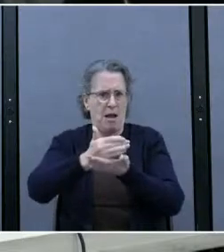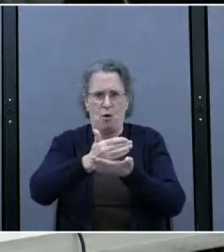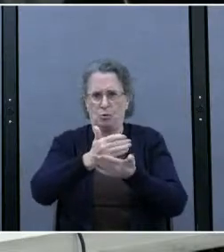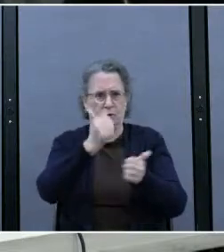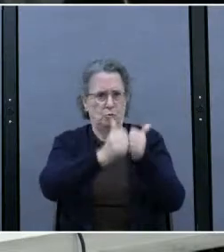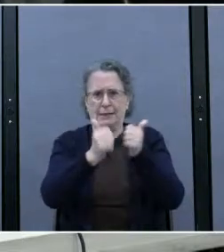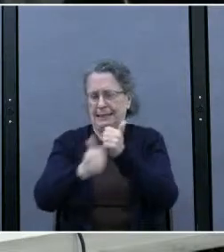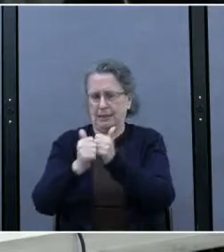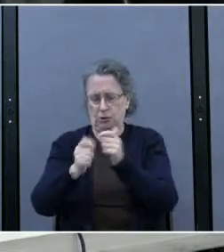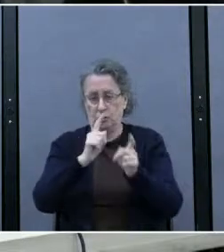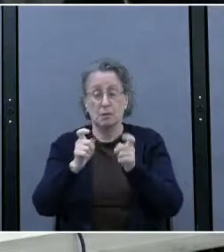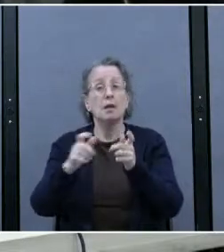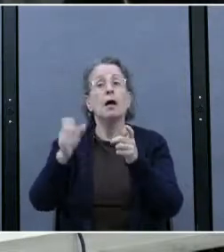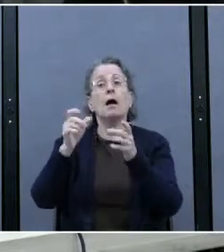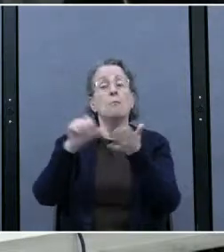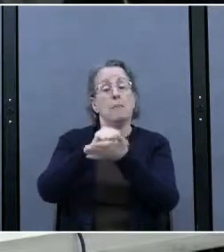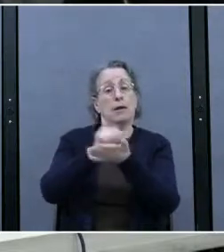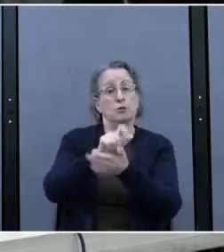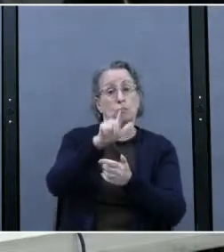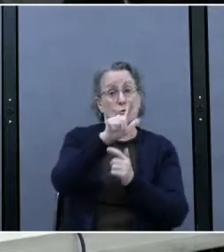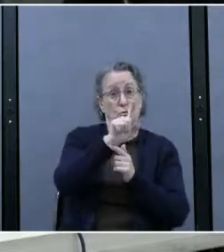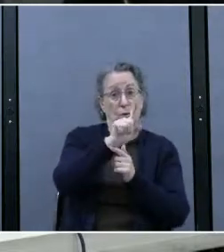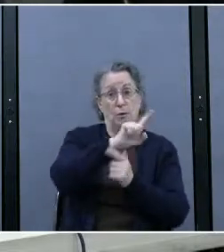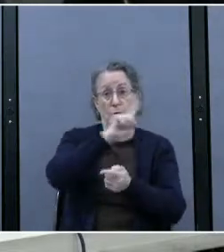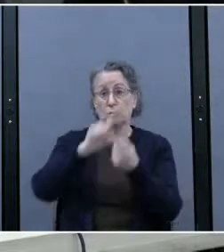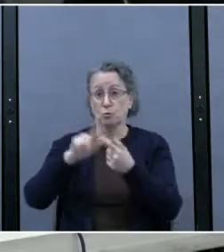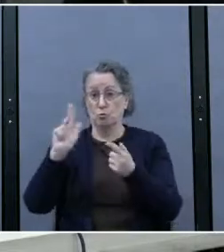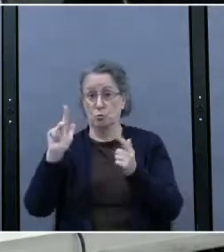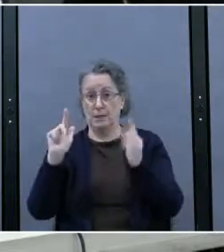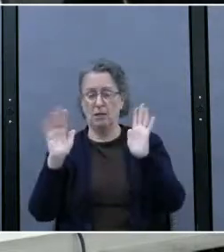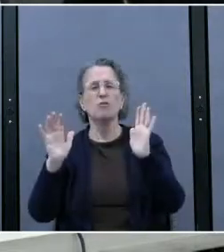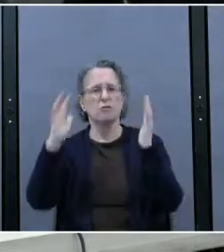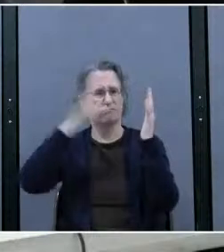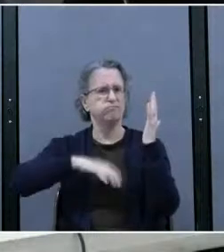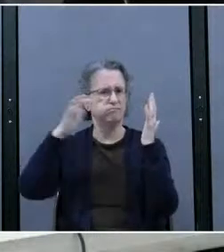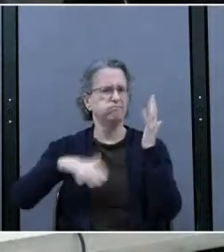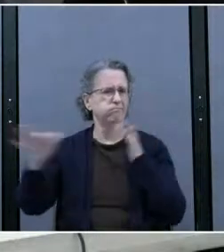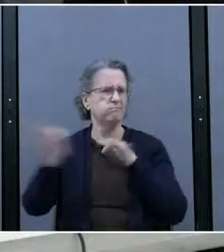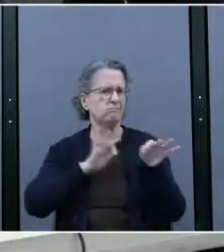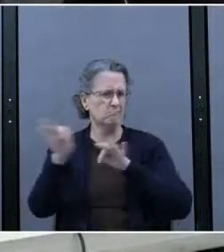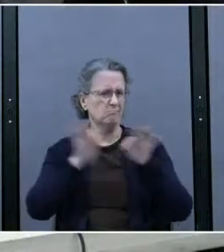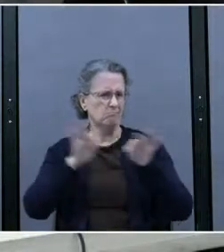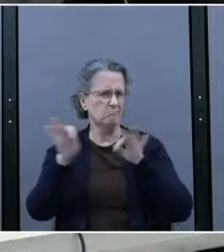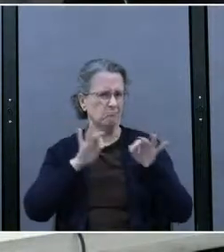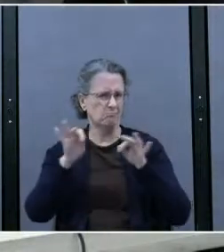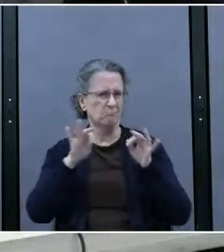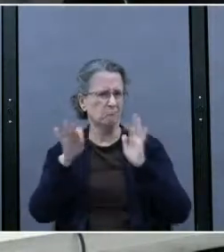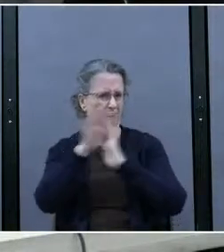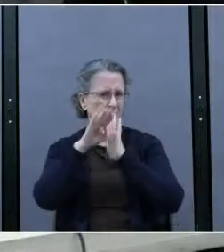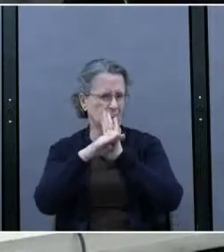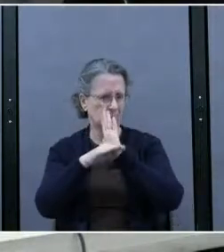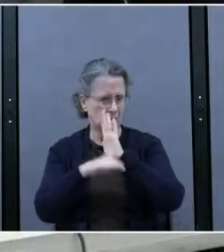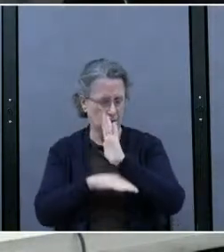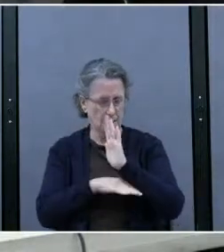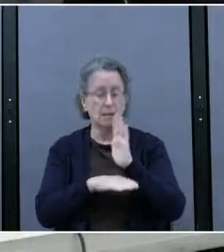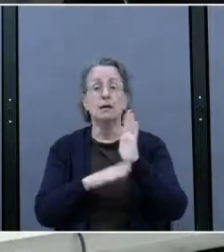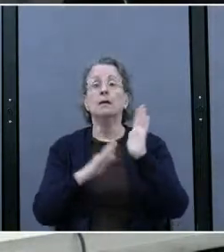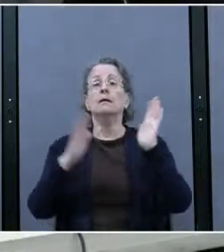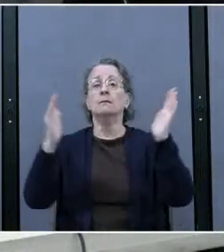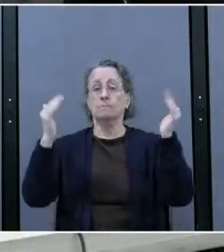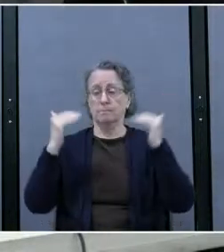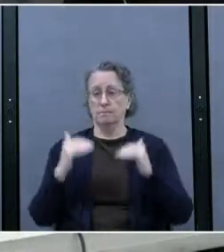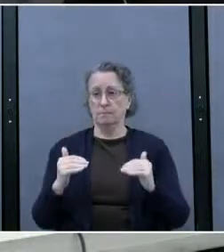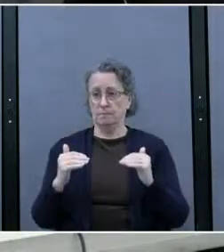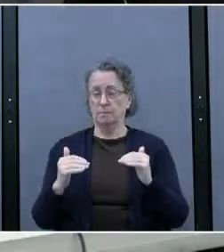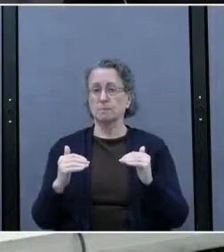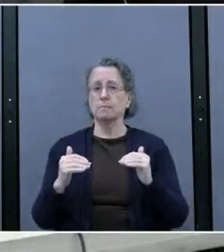information on pages 21 through 23. And then I think further there are human service organization